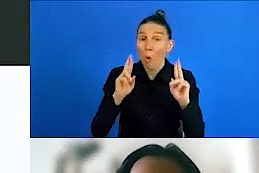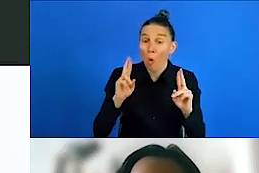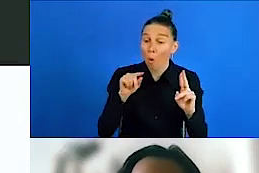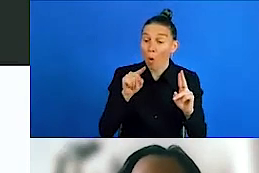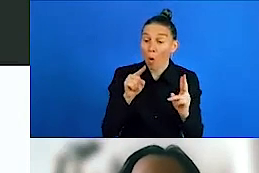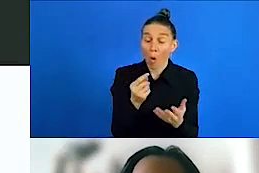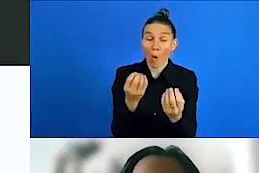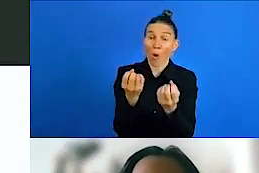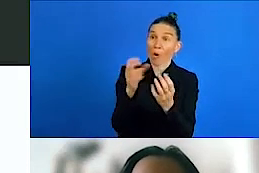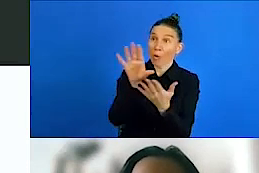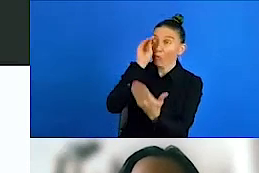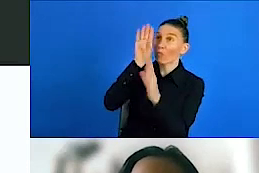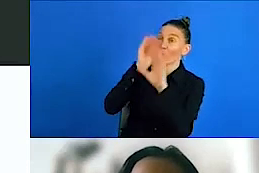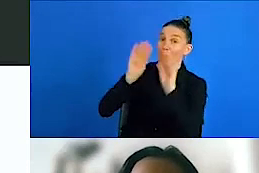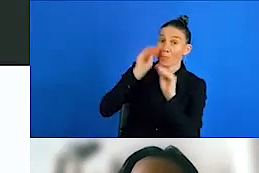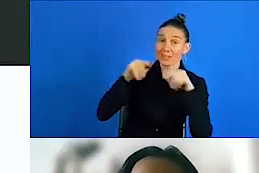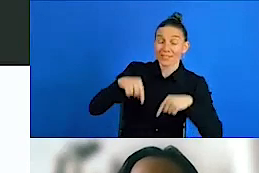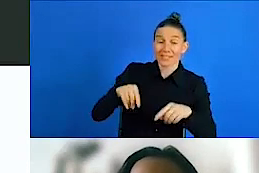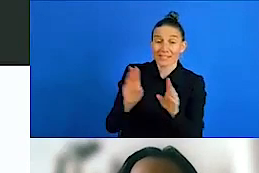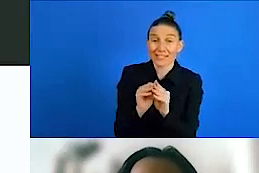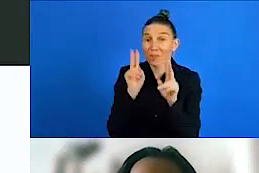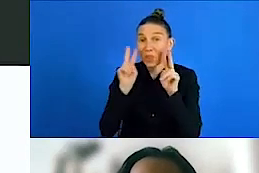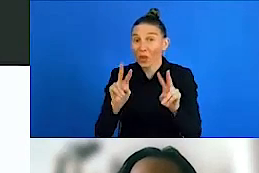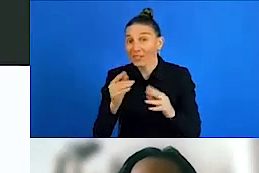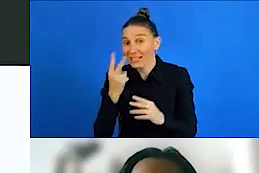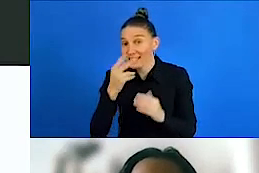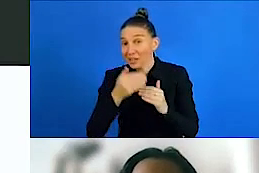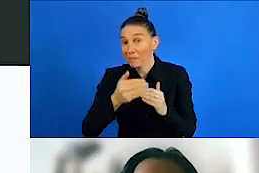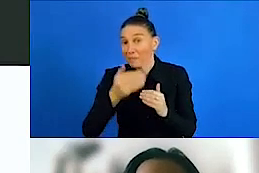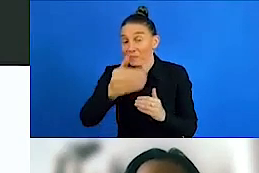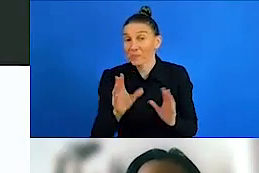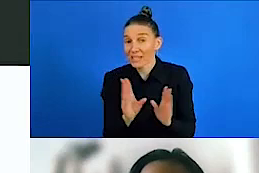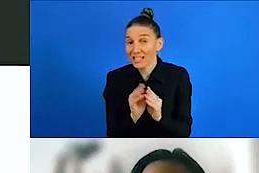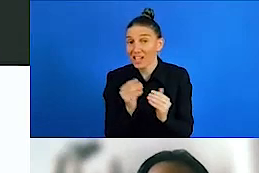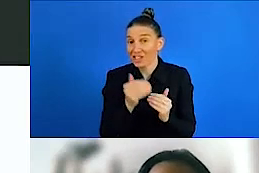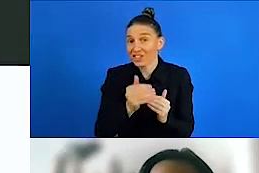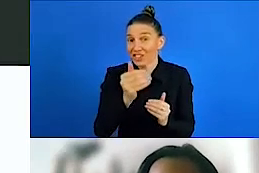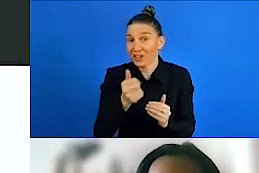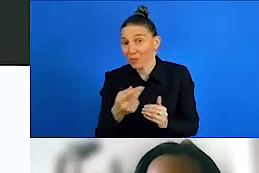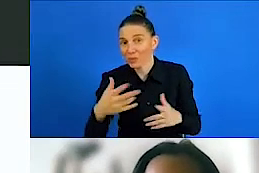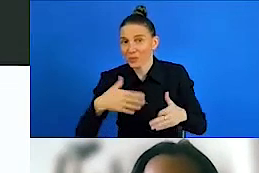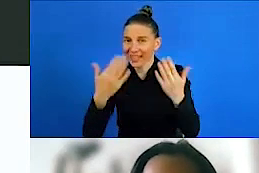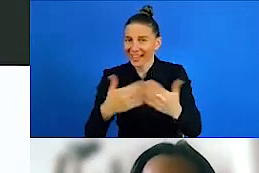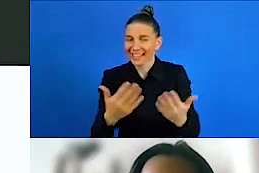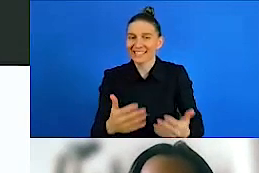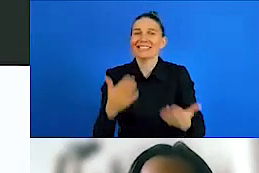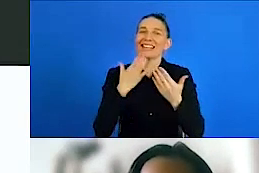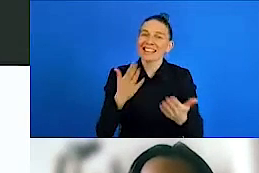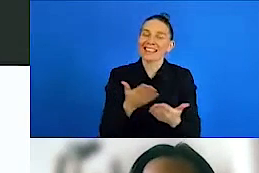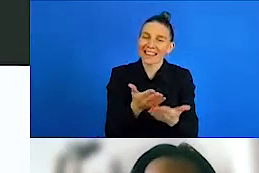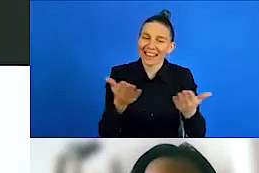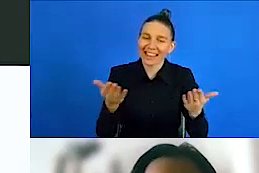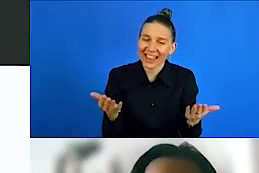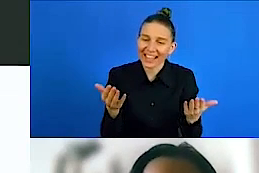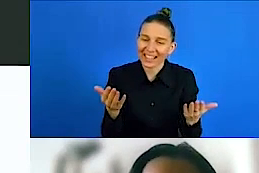informative session, and we look forward to seeing you in the next few sessions that we have the next couple of days. Thank you very much, and